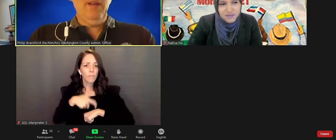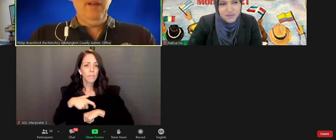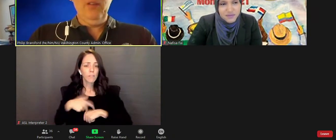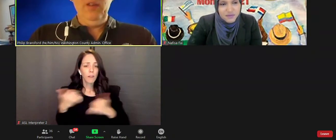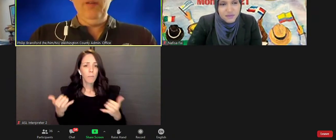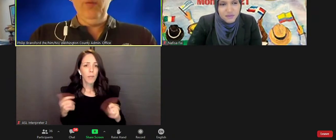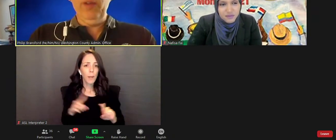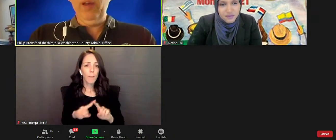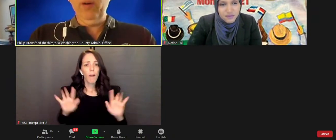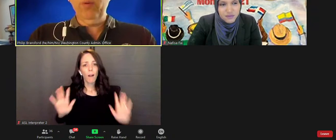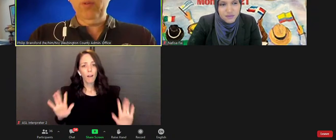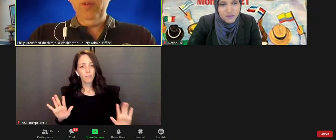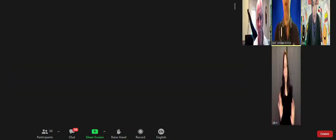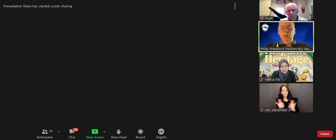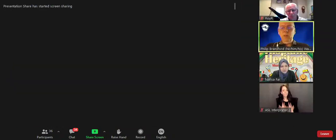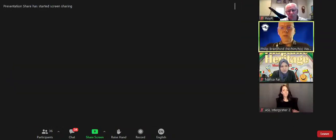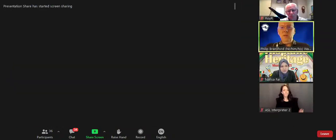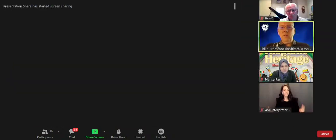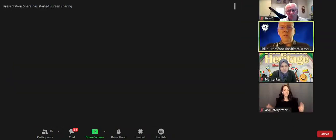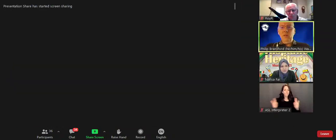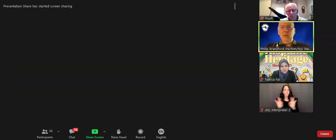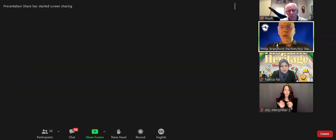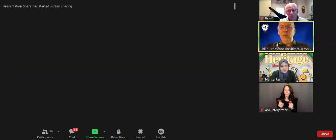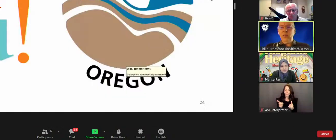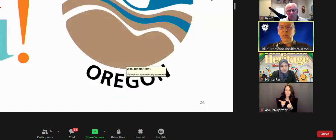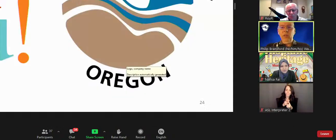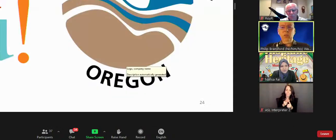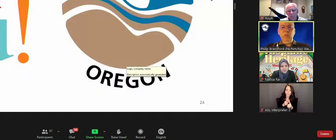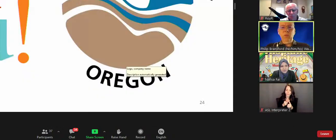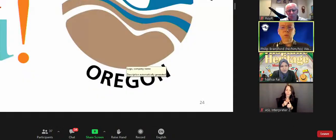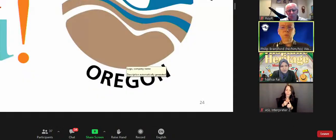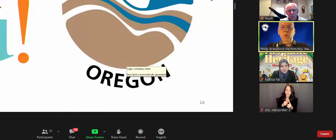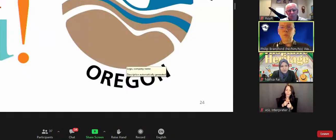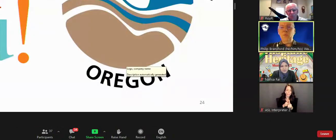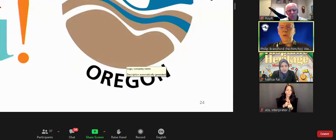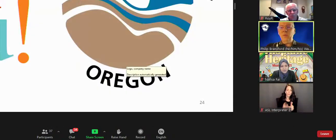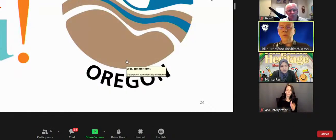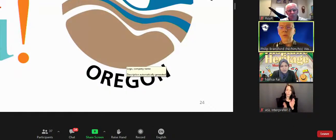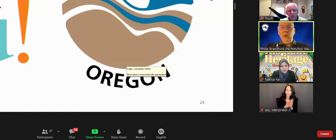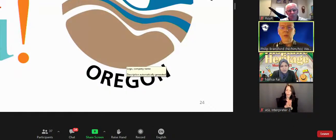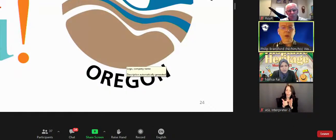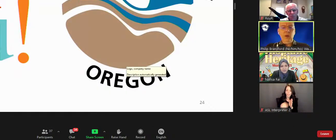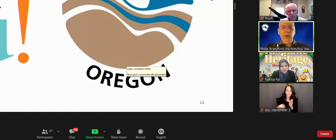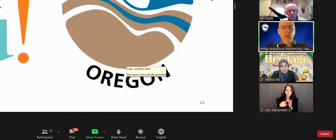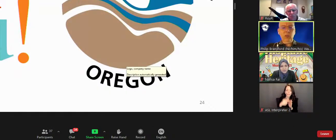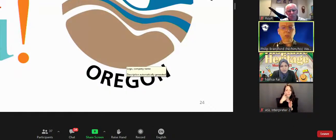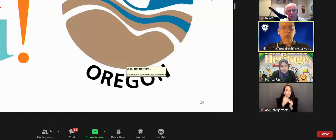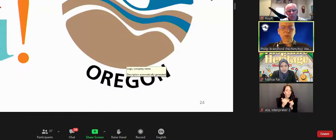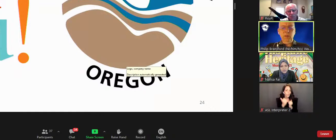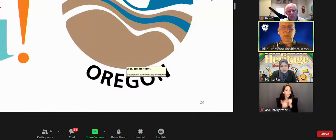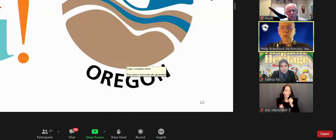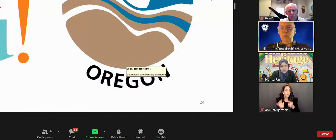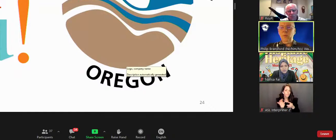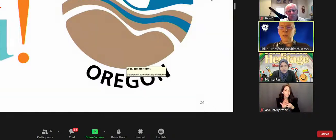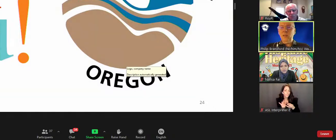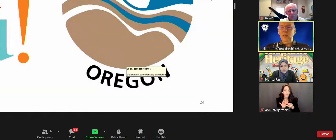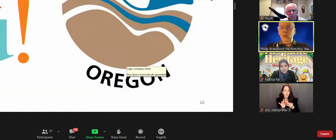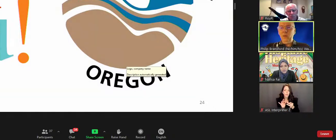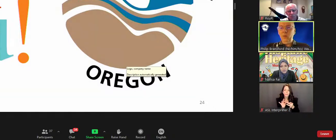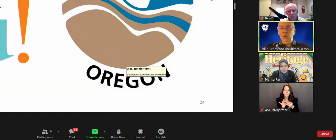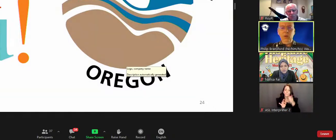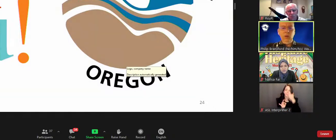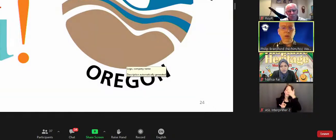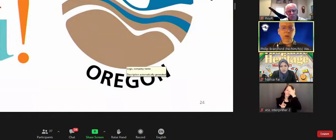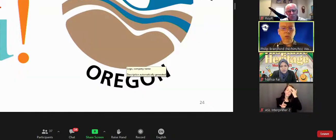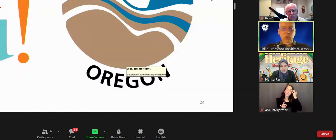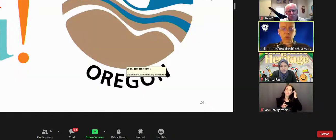cannot exit without asking each of you for final comments. And what I would like to